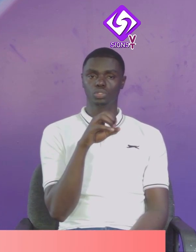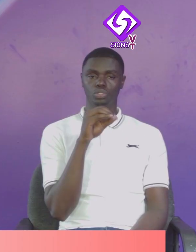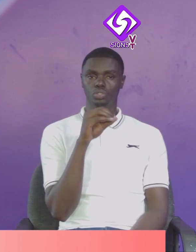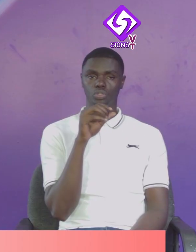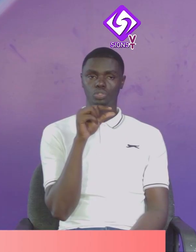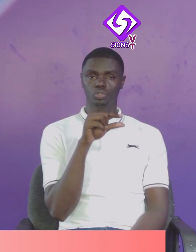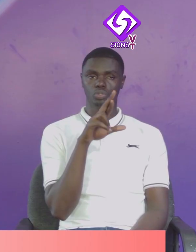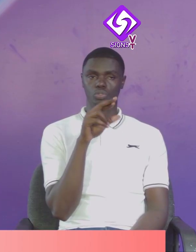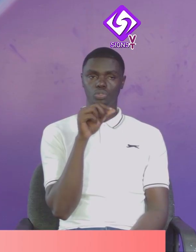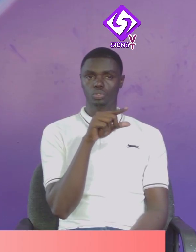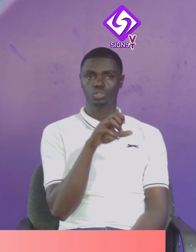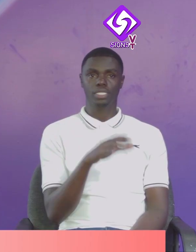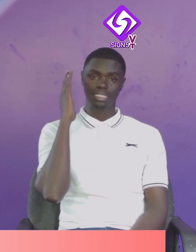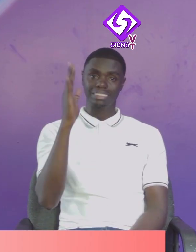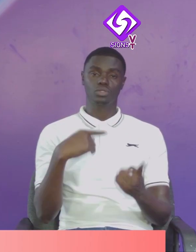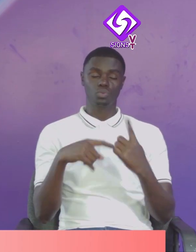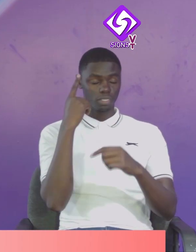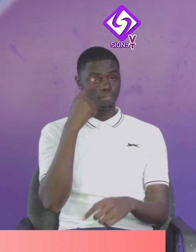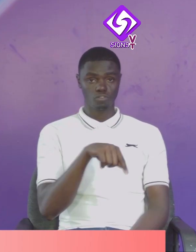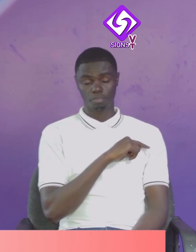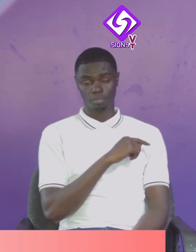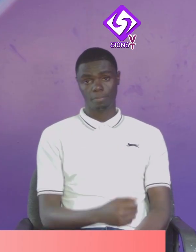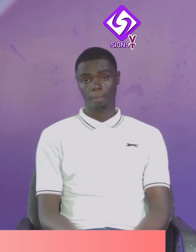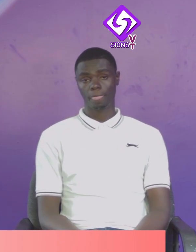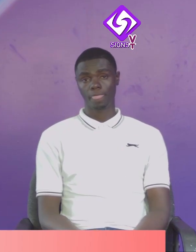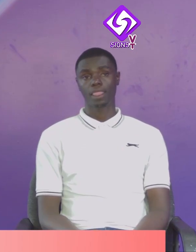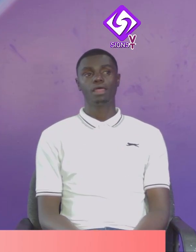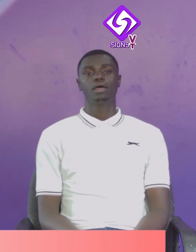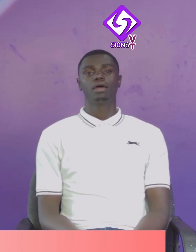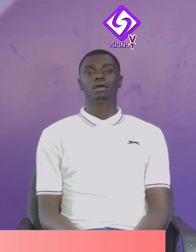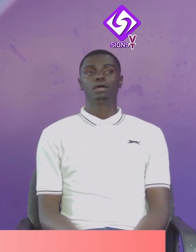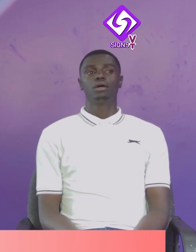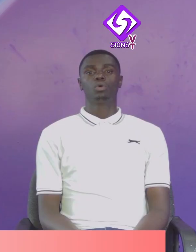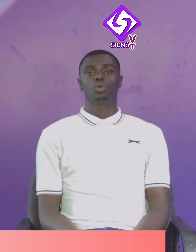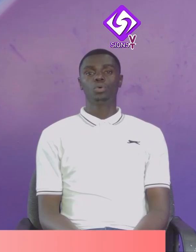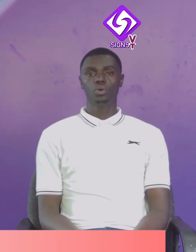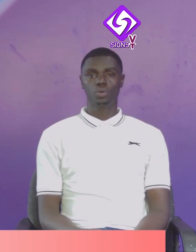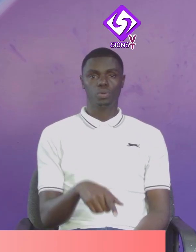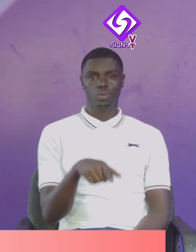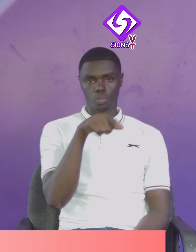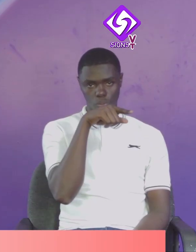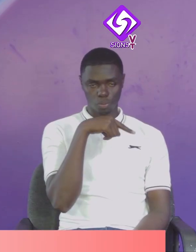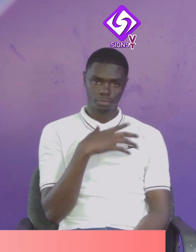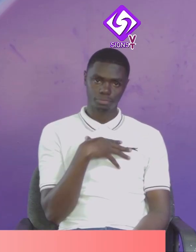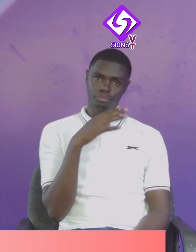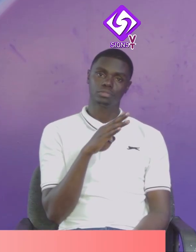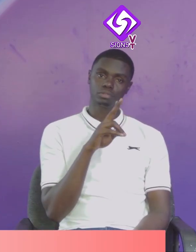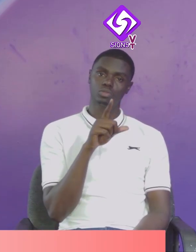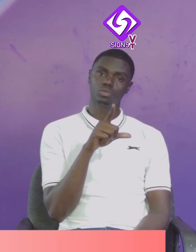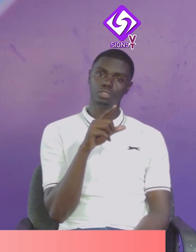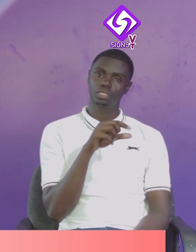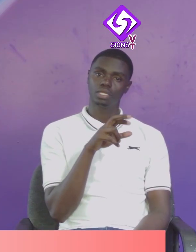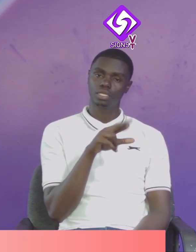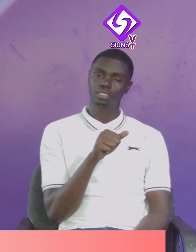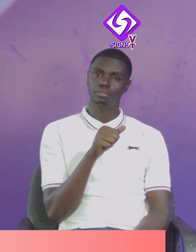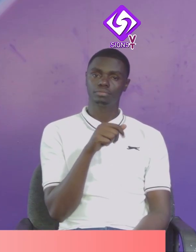straight win for Spain. All right, that is a straight win for Spain. Turkey against Bulgaria. Turkey, one of the sides that have been doing really